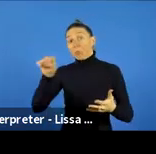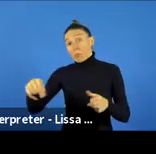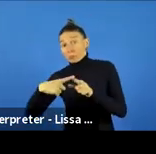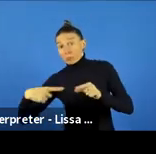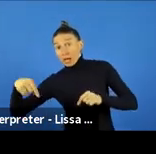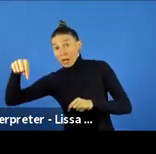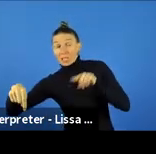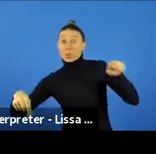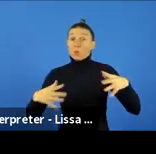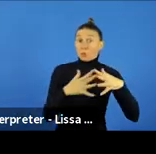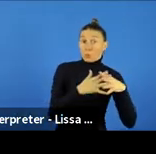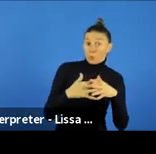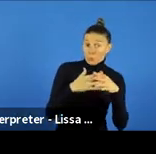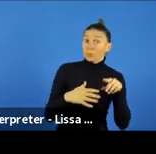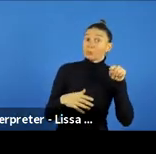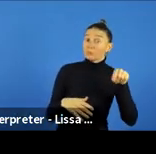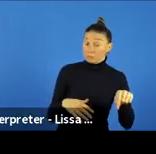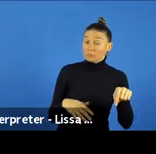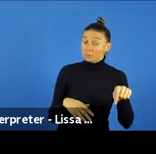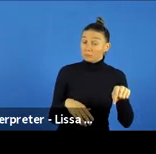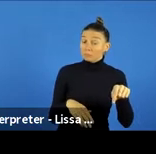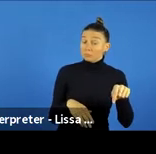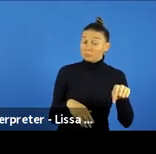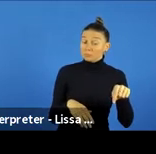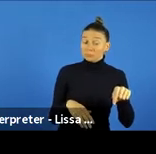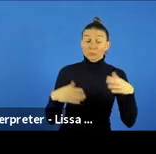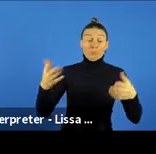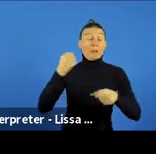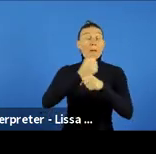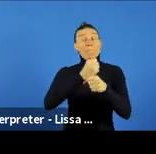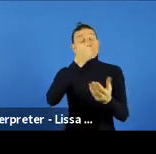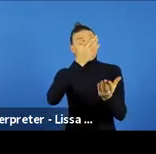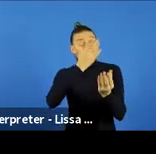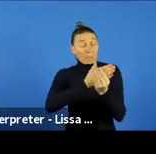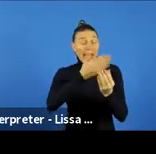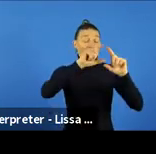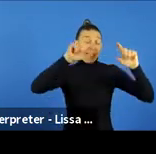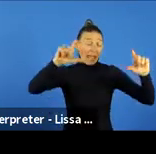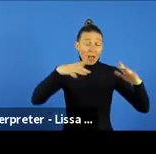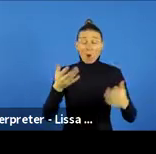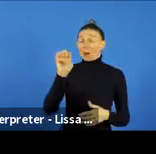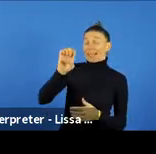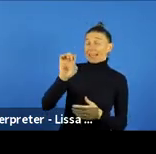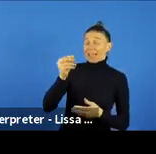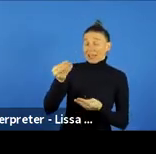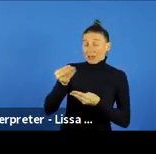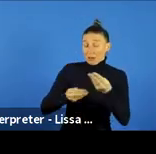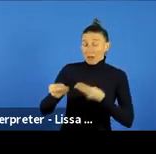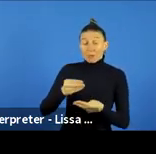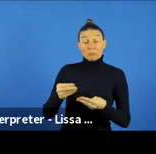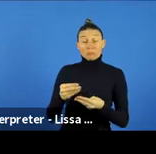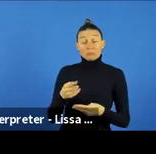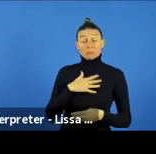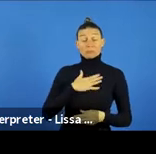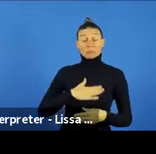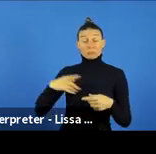in the US. So companies like banks, insurance companies, or e-commerce websites use our solution. And the cities